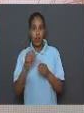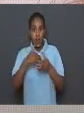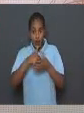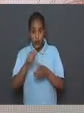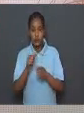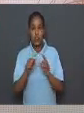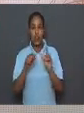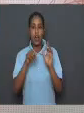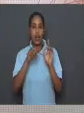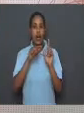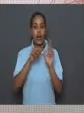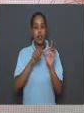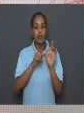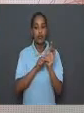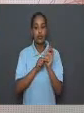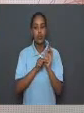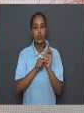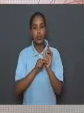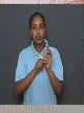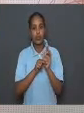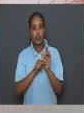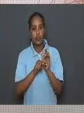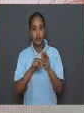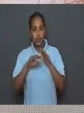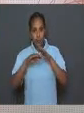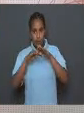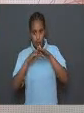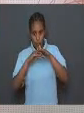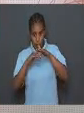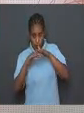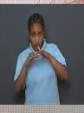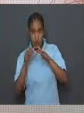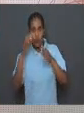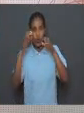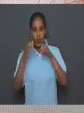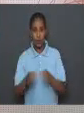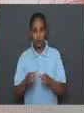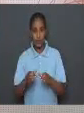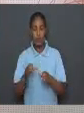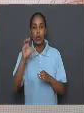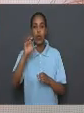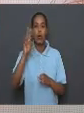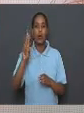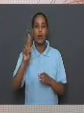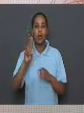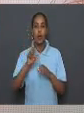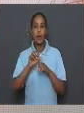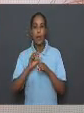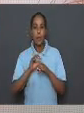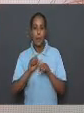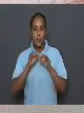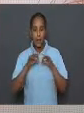create sludge at the bottom of the container, the copper passes through the solution